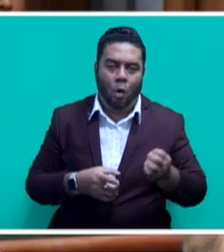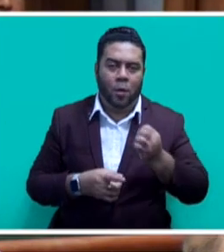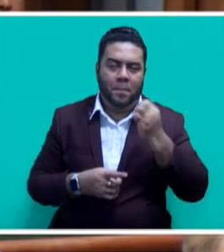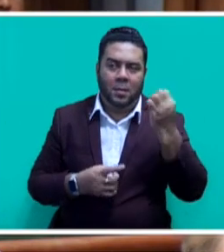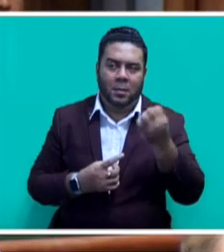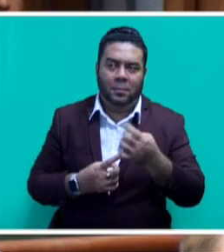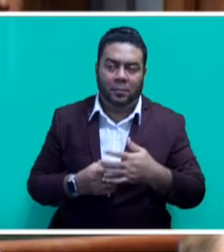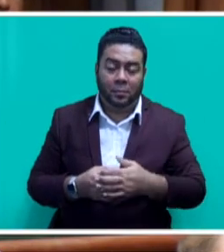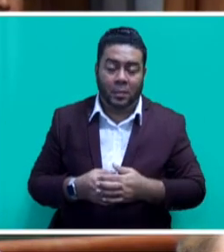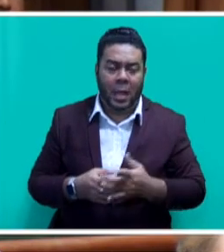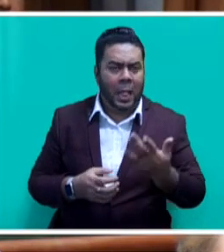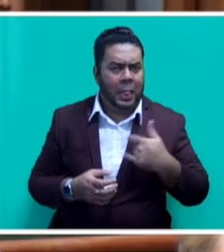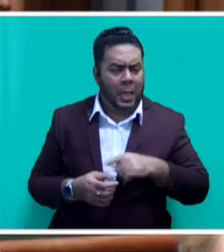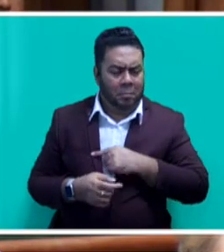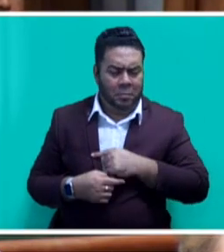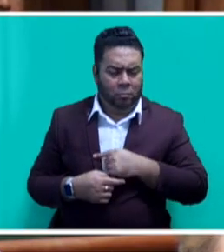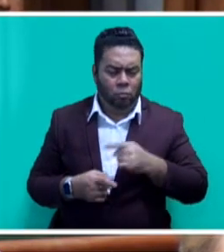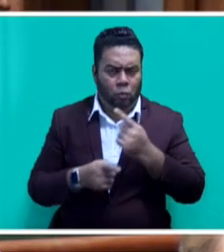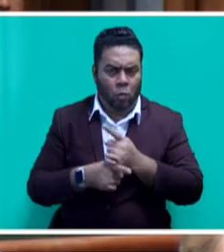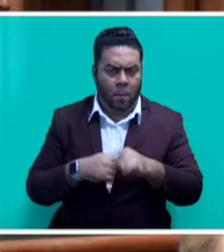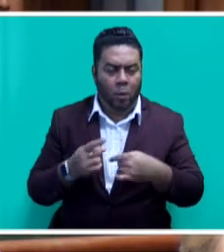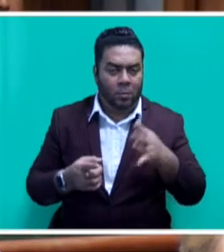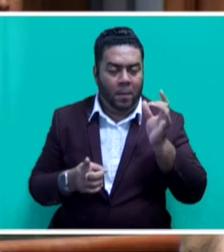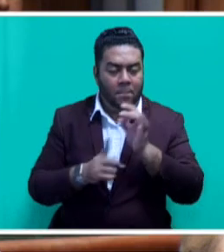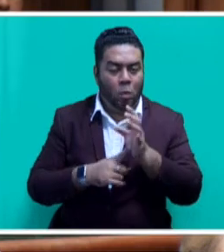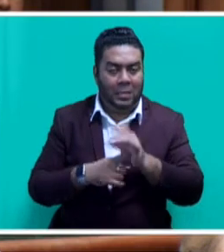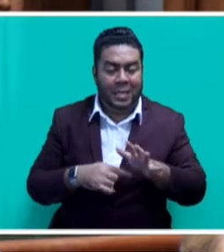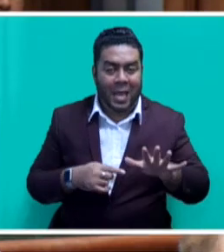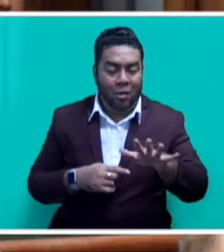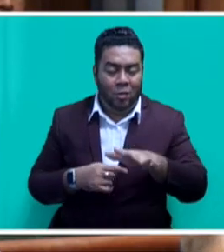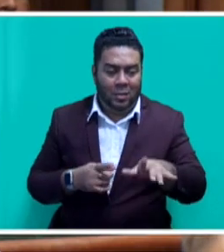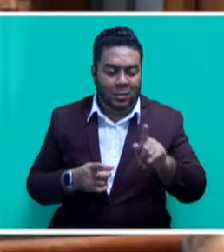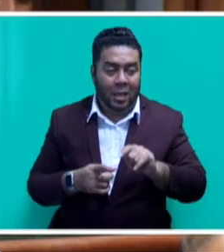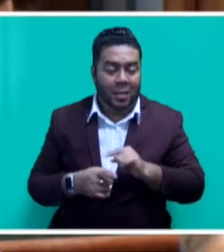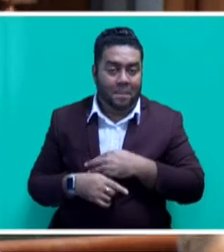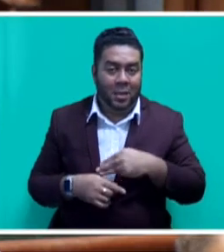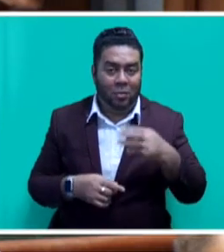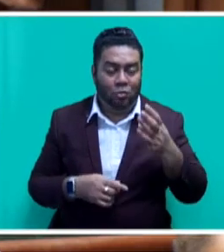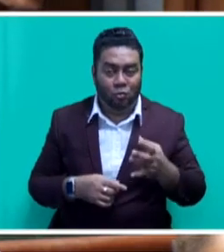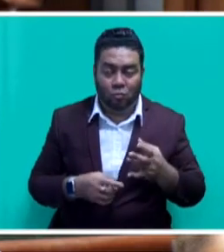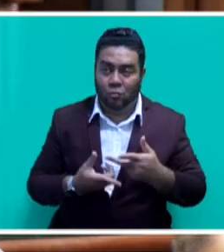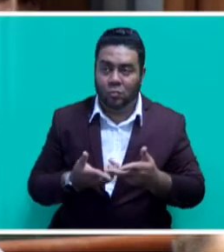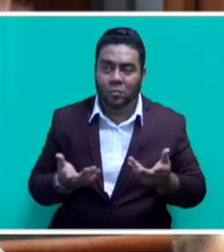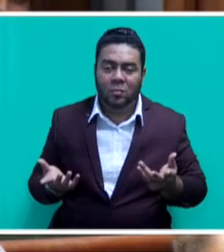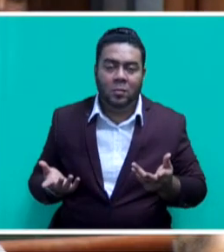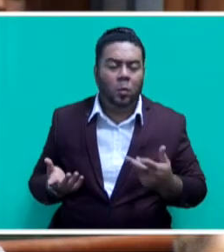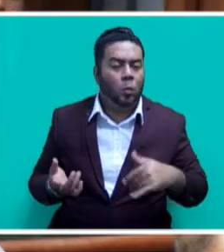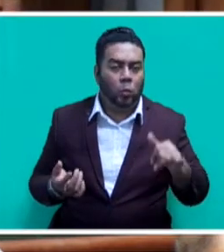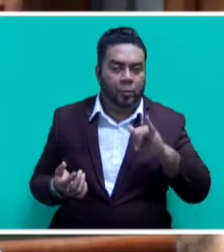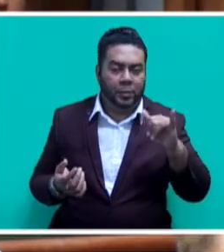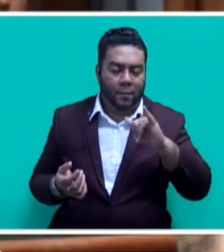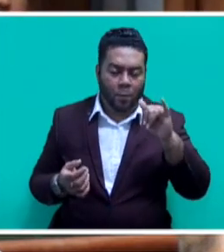Mr. Speaker, sir, let me touch on some of the key areas that the Ministry would be